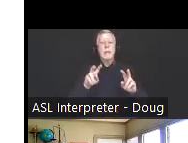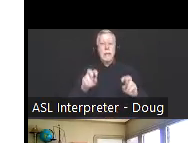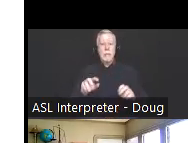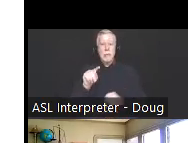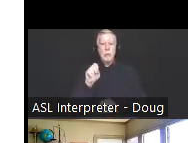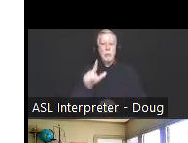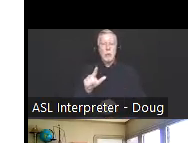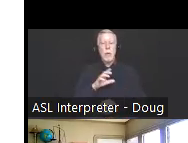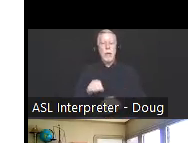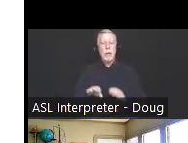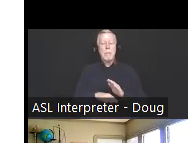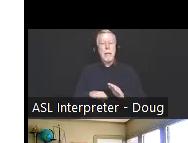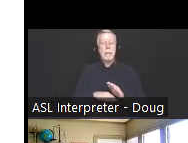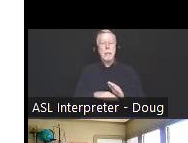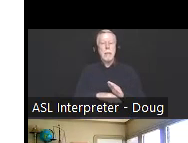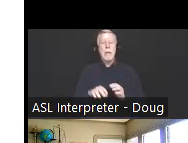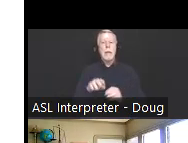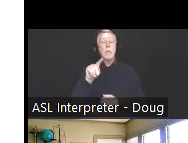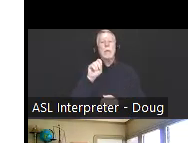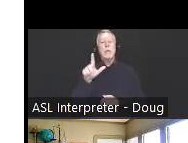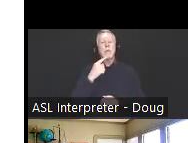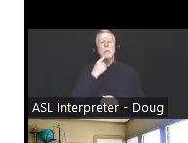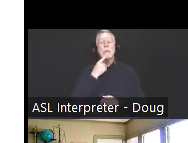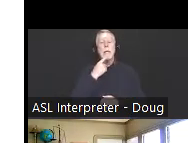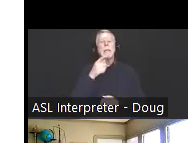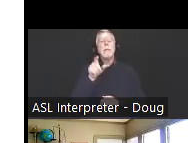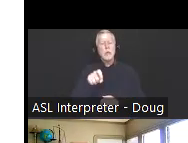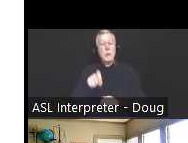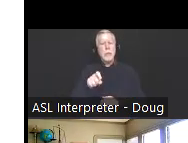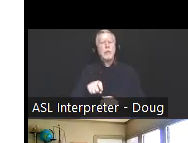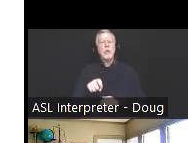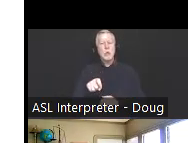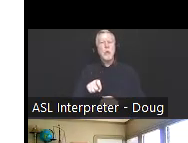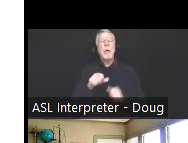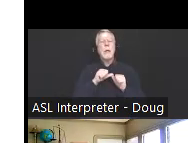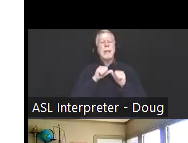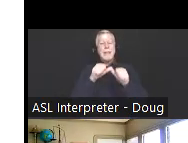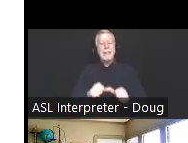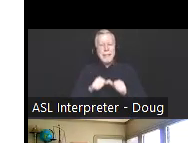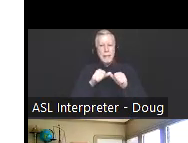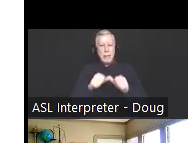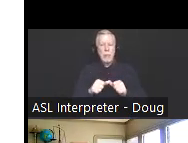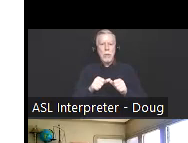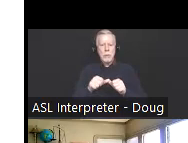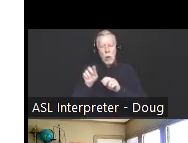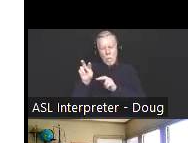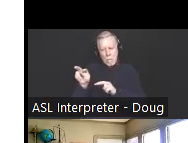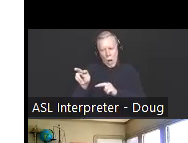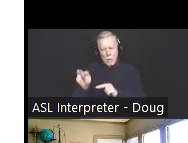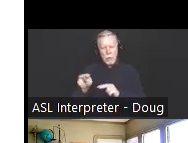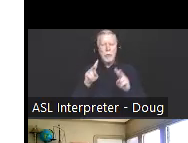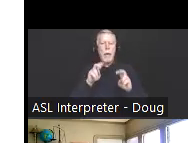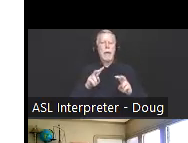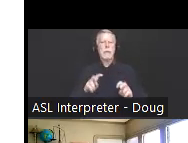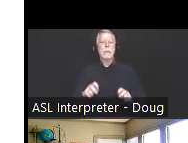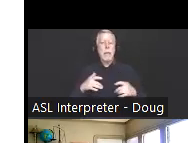And basically what this tool says is you need to continuously monitor and assess where you're at